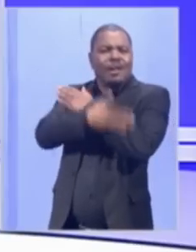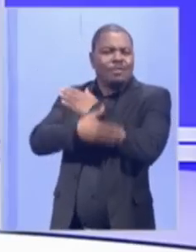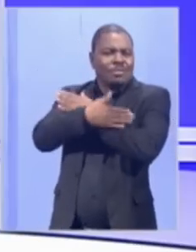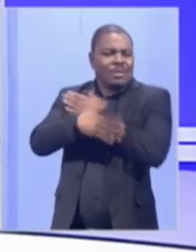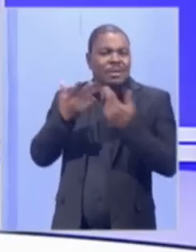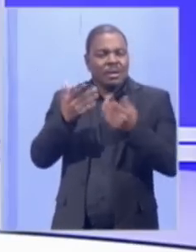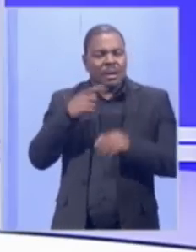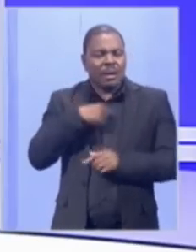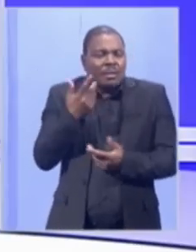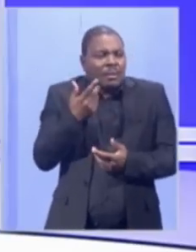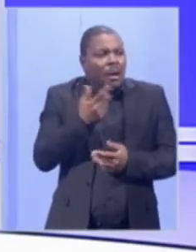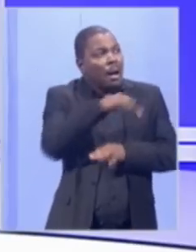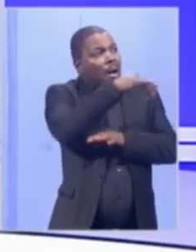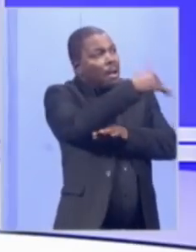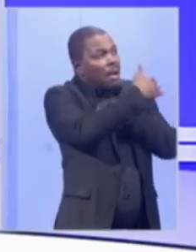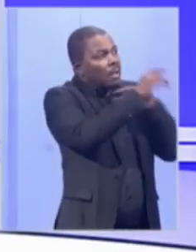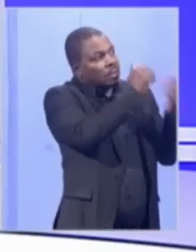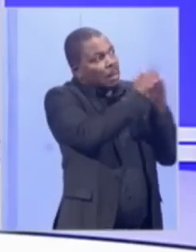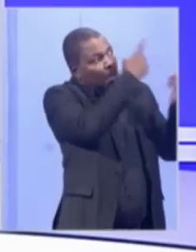tla boha hangwa le khiba